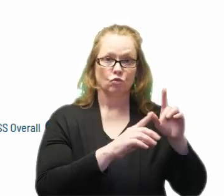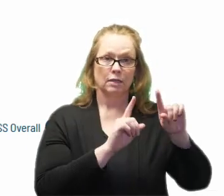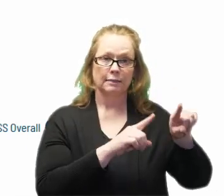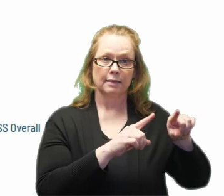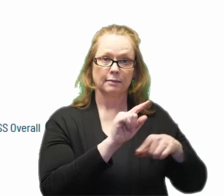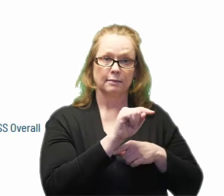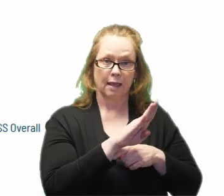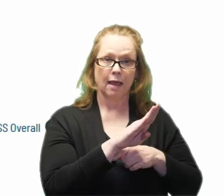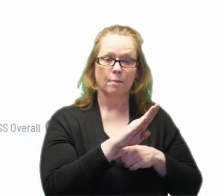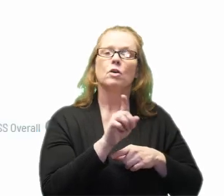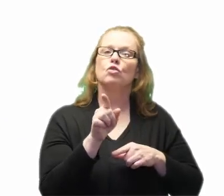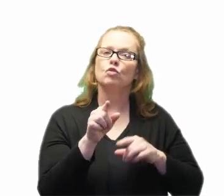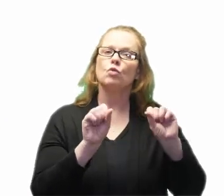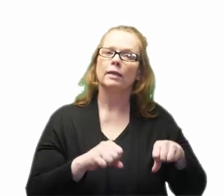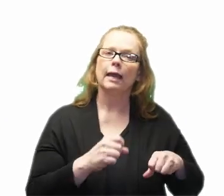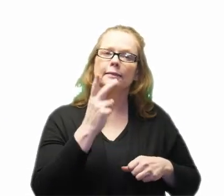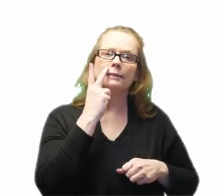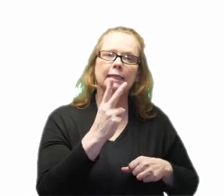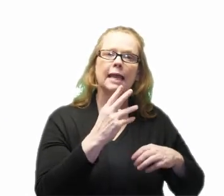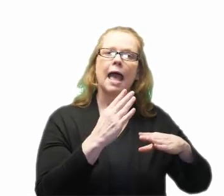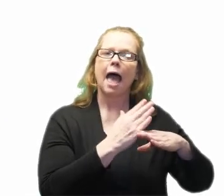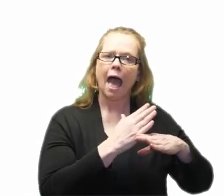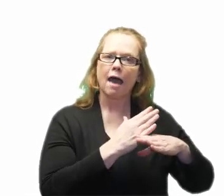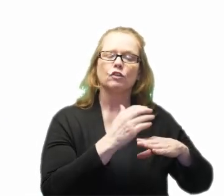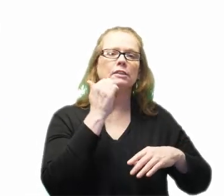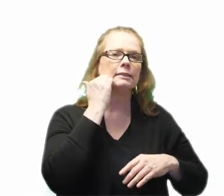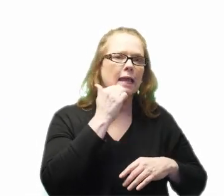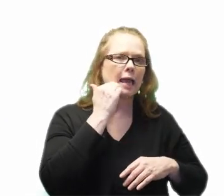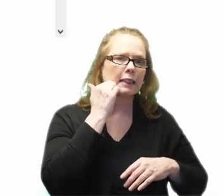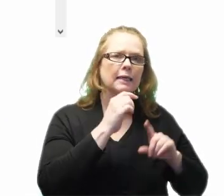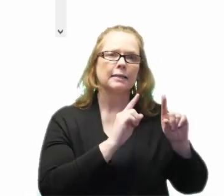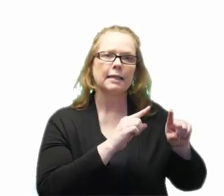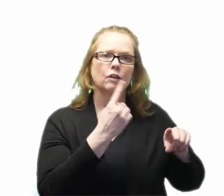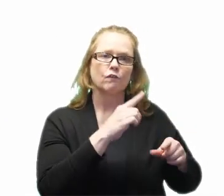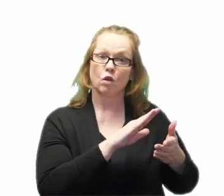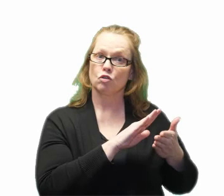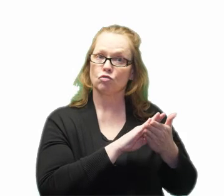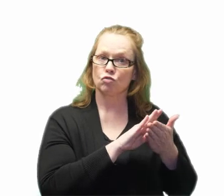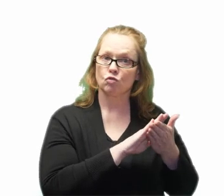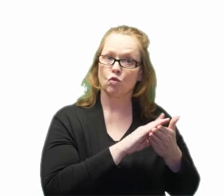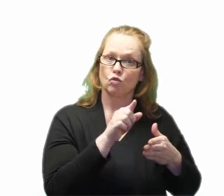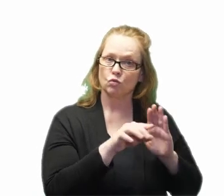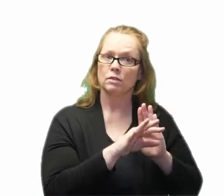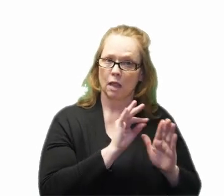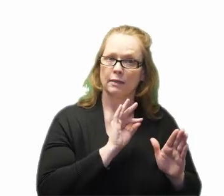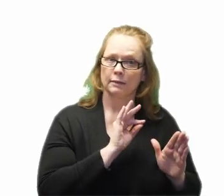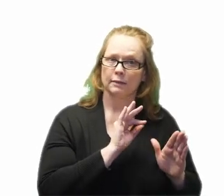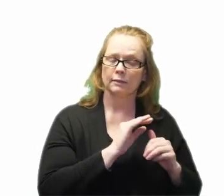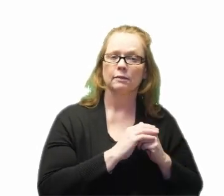From the Student Attendance tab, you can see the average daily attendance for the school you